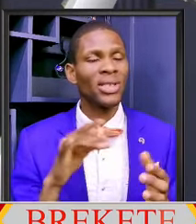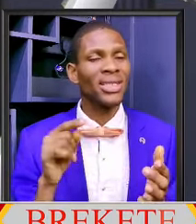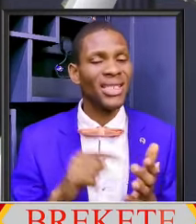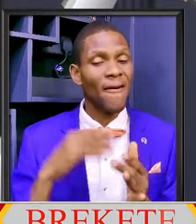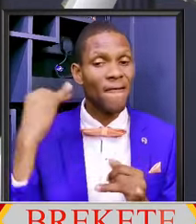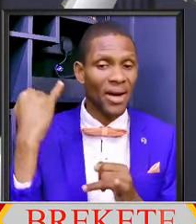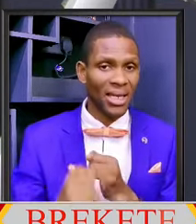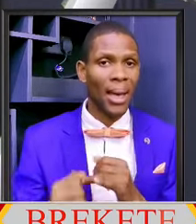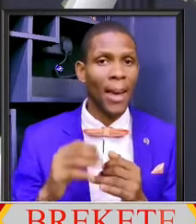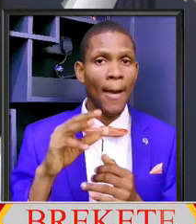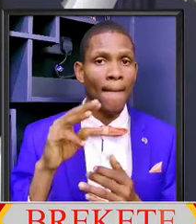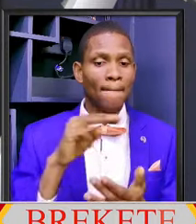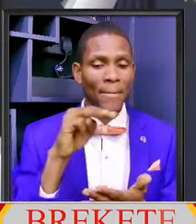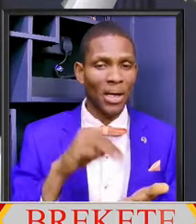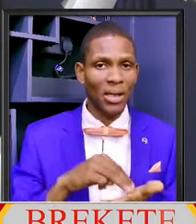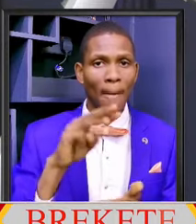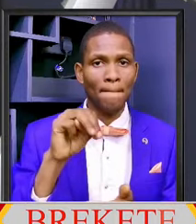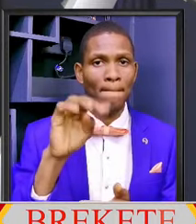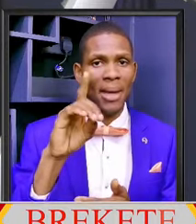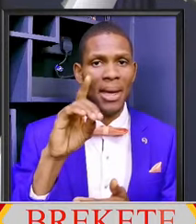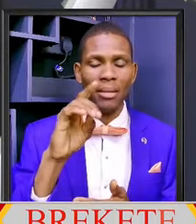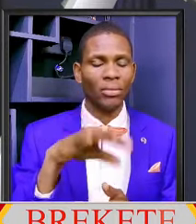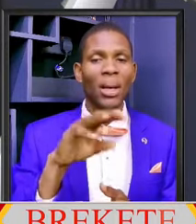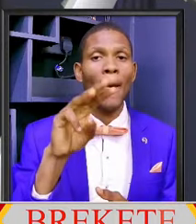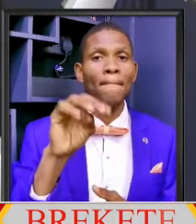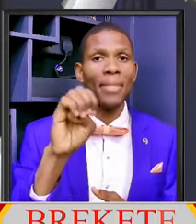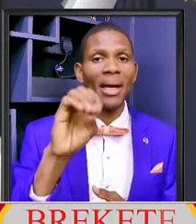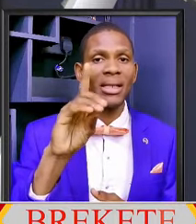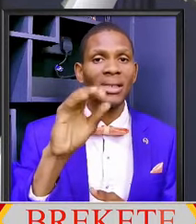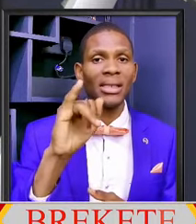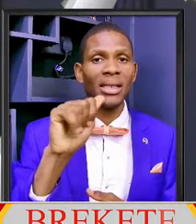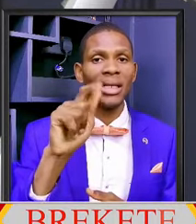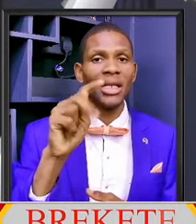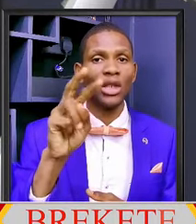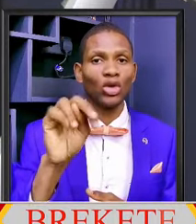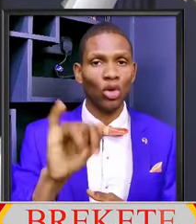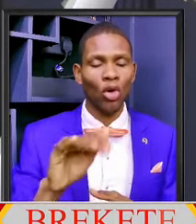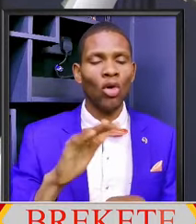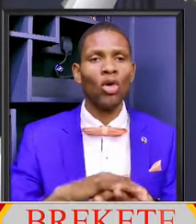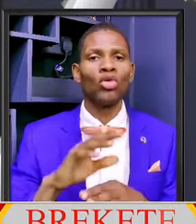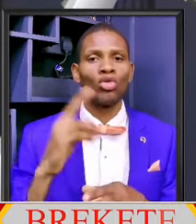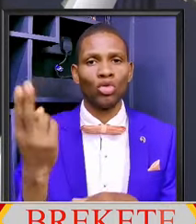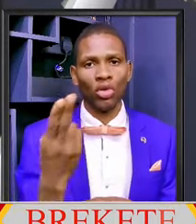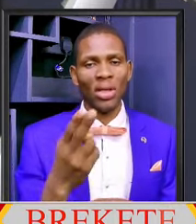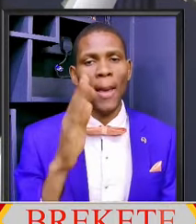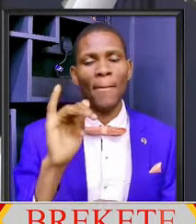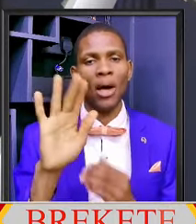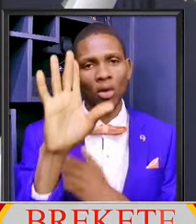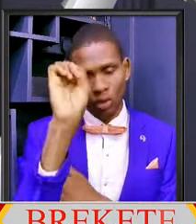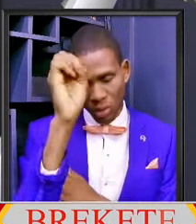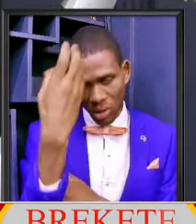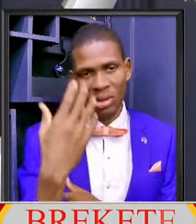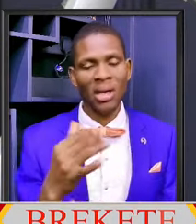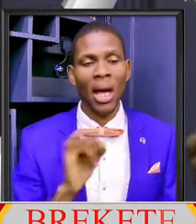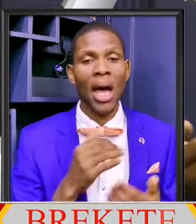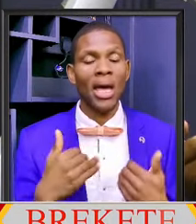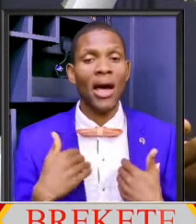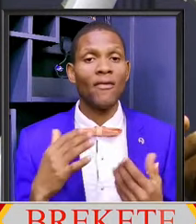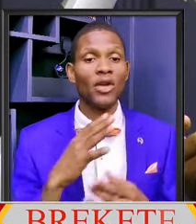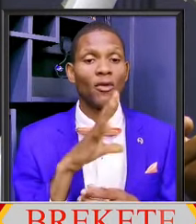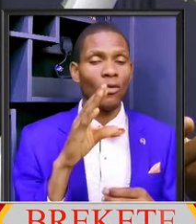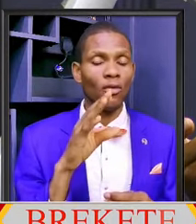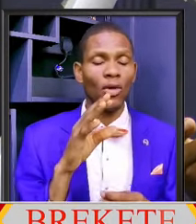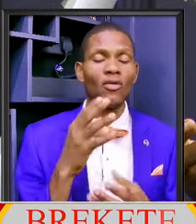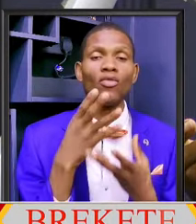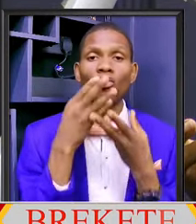final mediation on Thursday by the grace of God. Okay, sir. I'd already